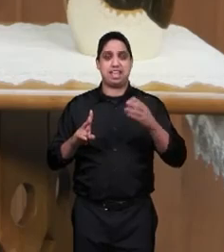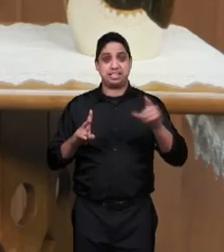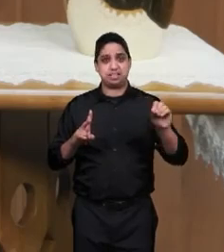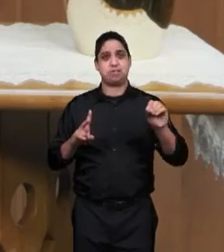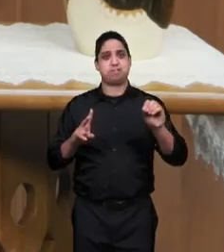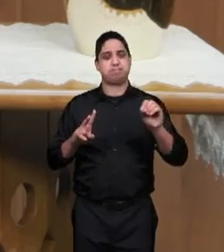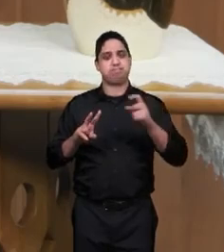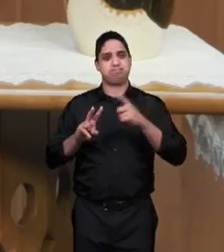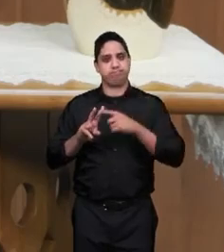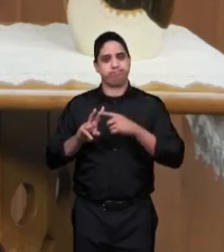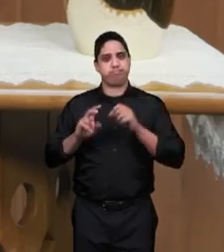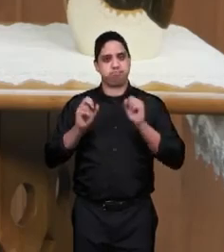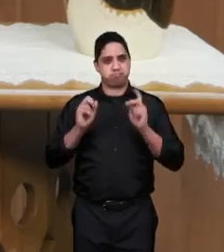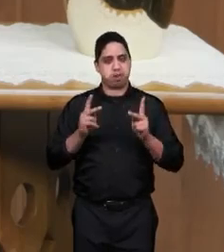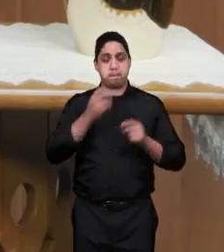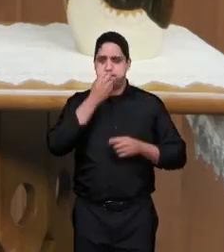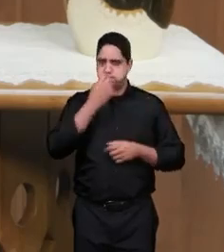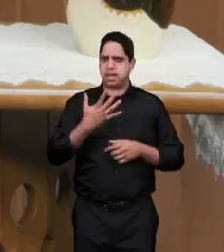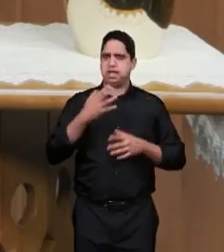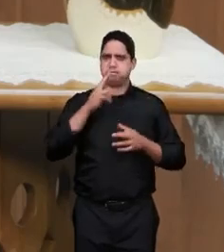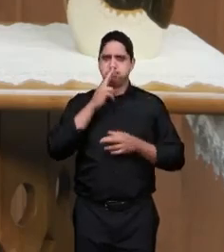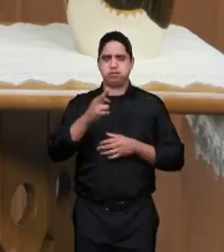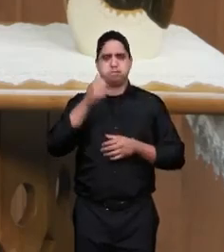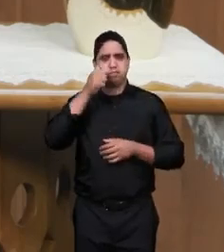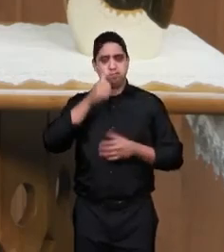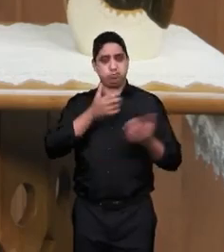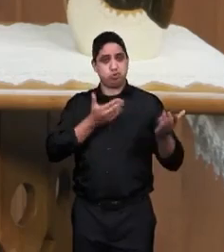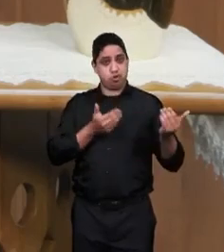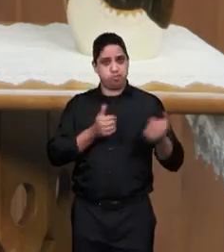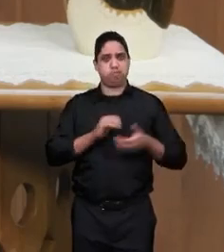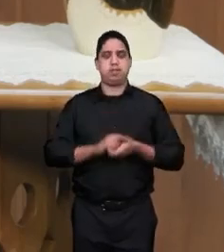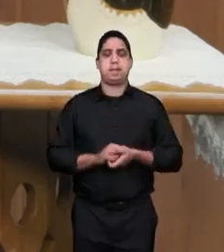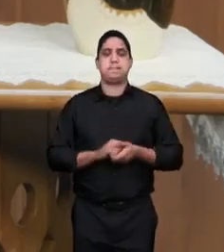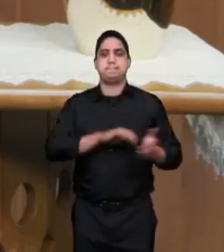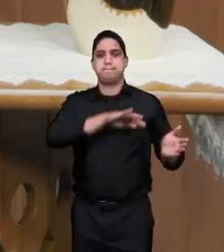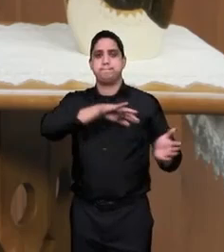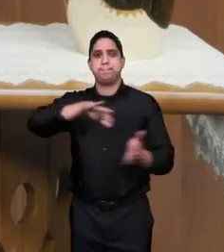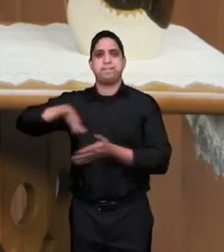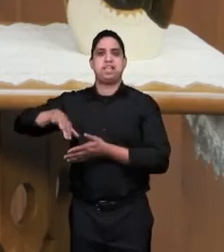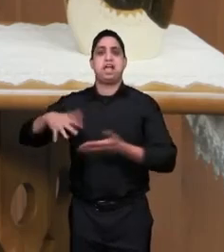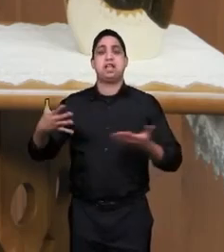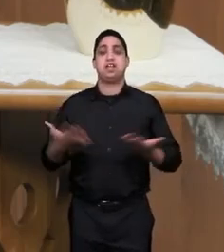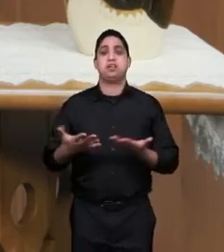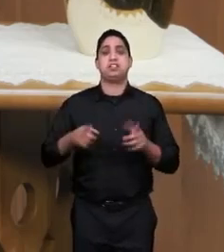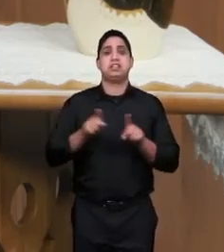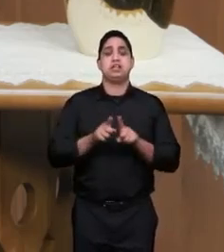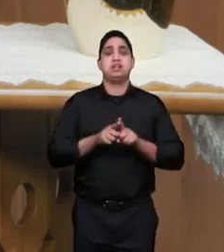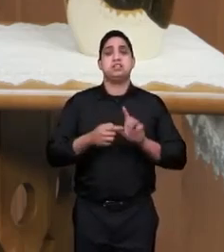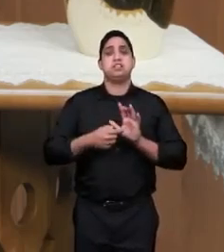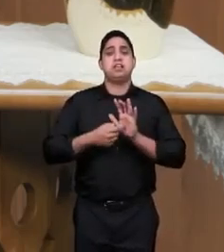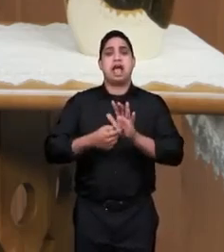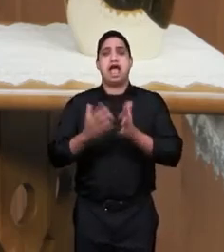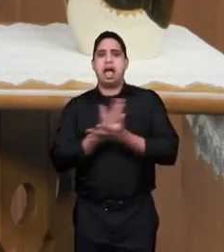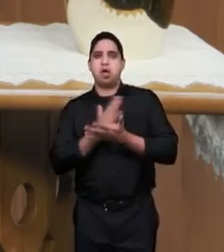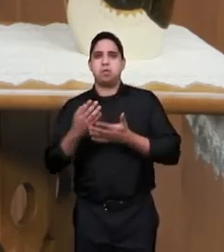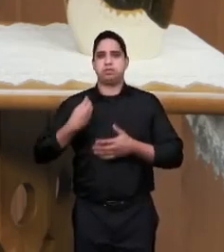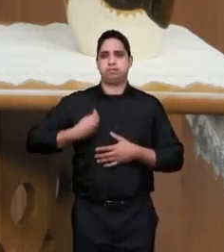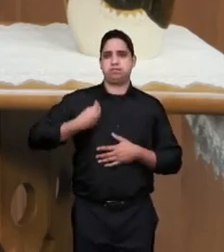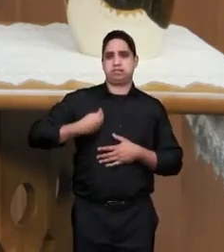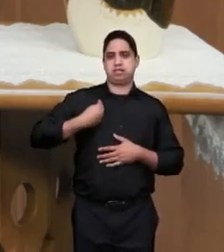resurrection. There we can see she responded it very well. Let's also now transmit some